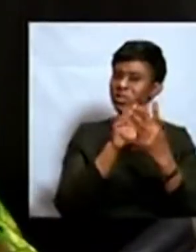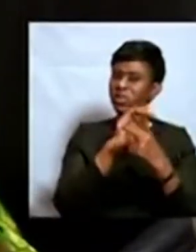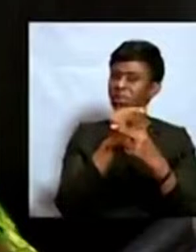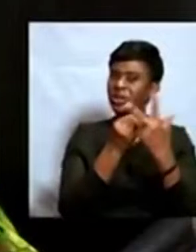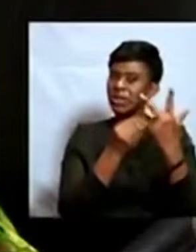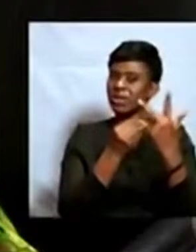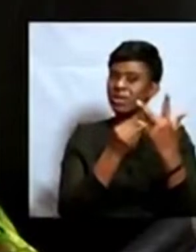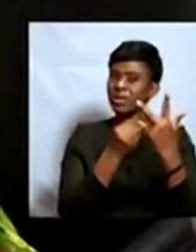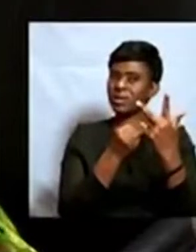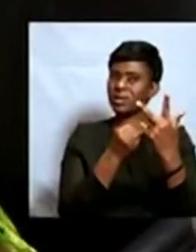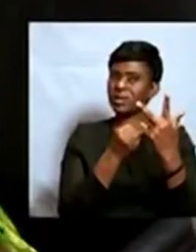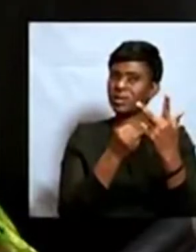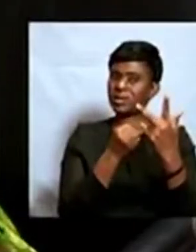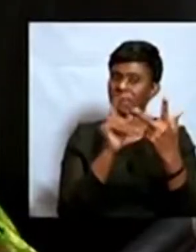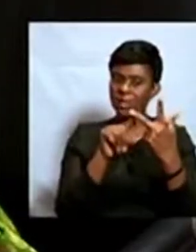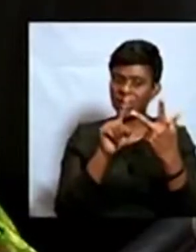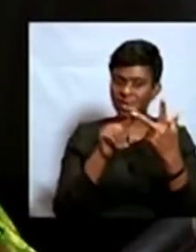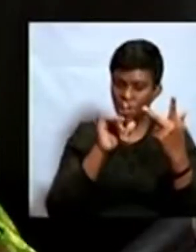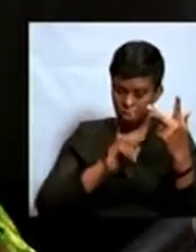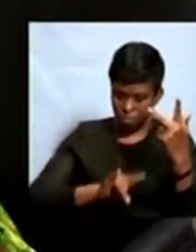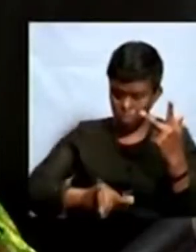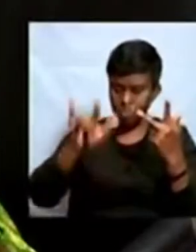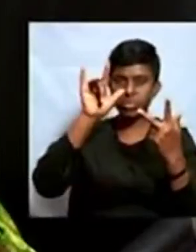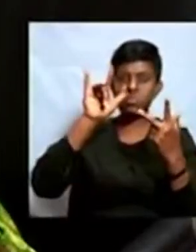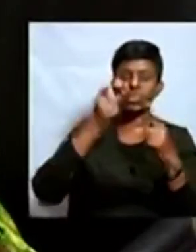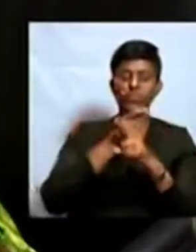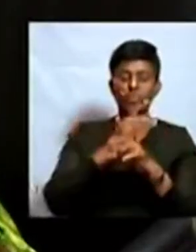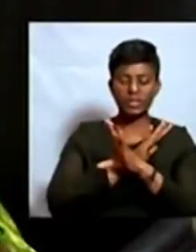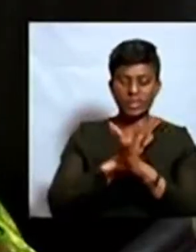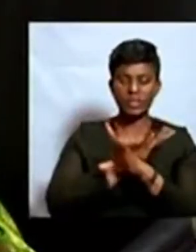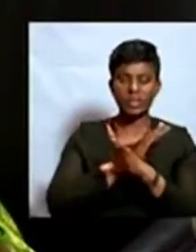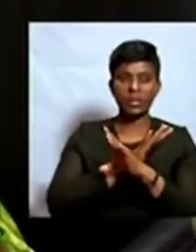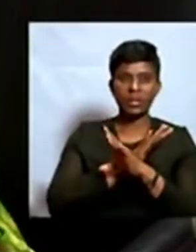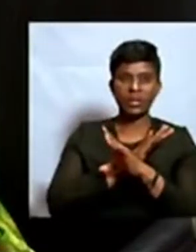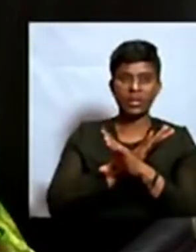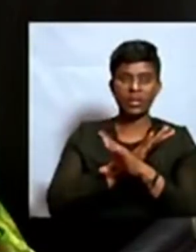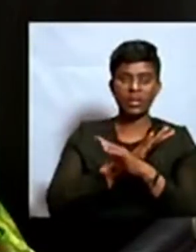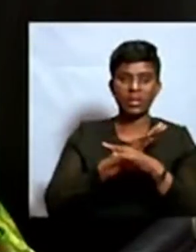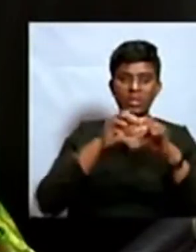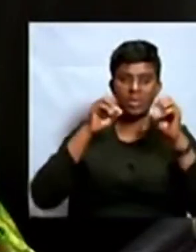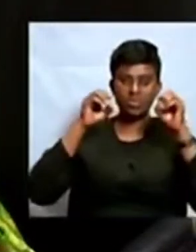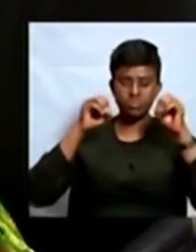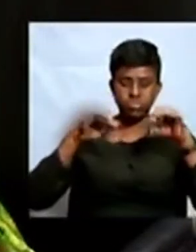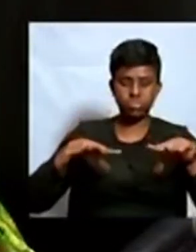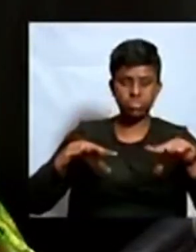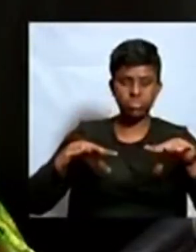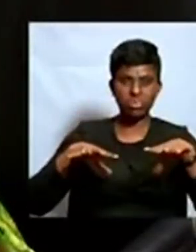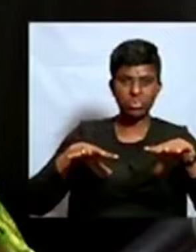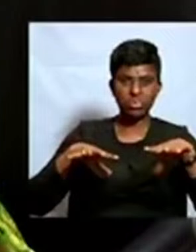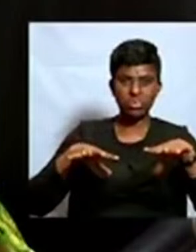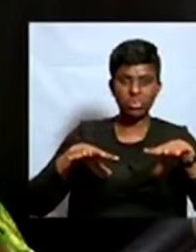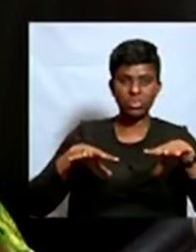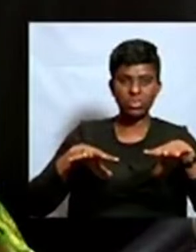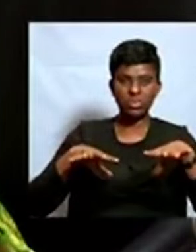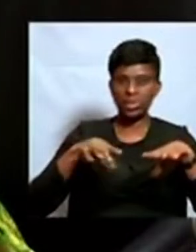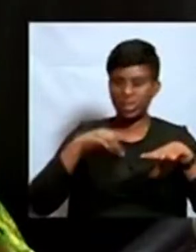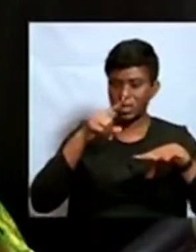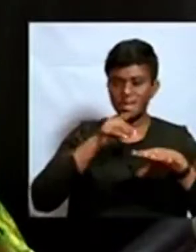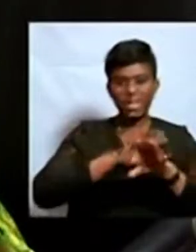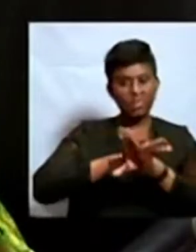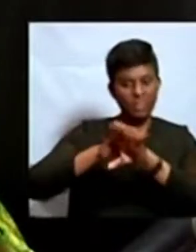for you. Planes which are taking off from Zambia, they spray that thing, which they claim, to